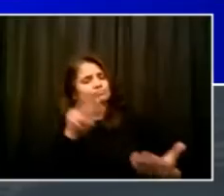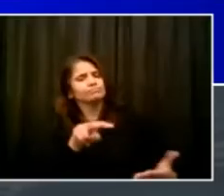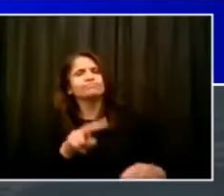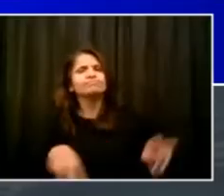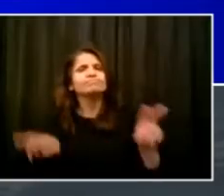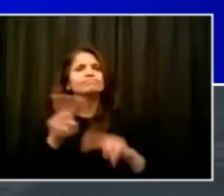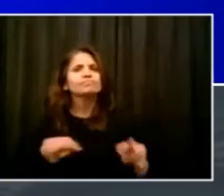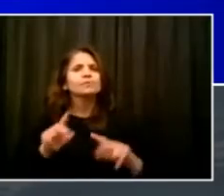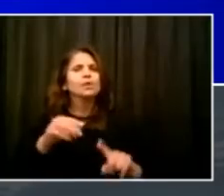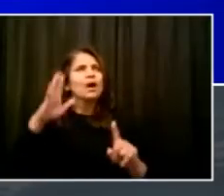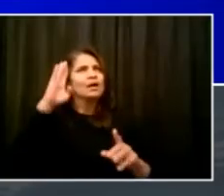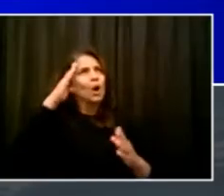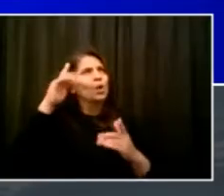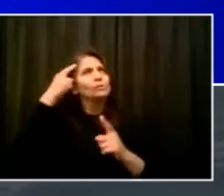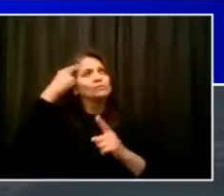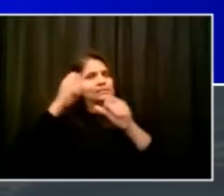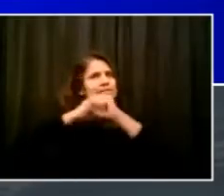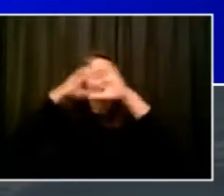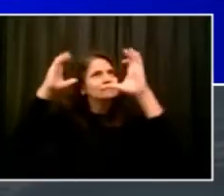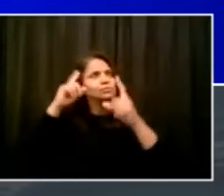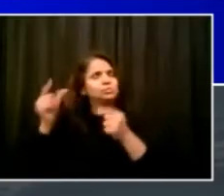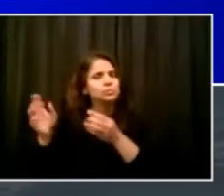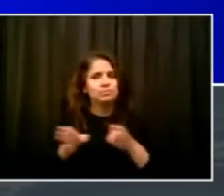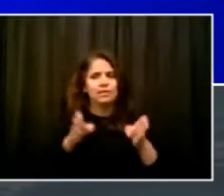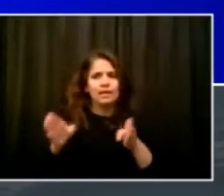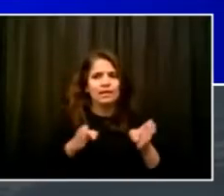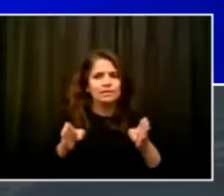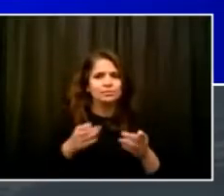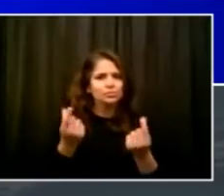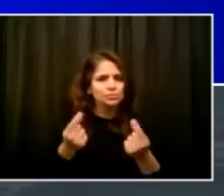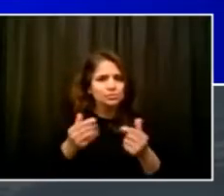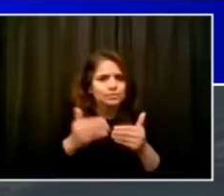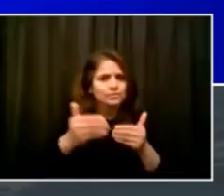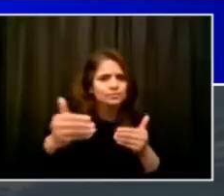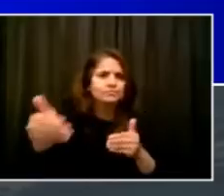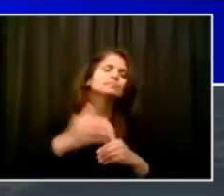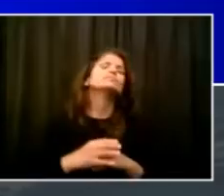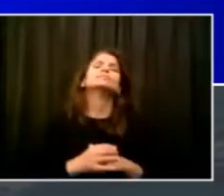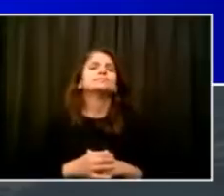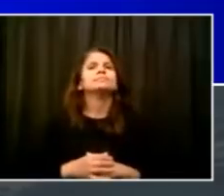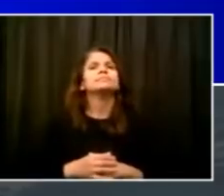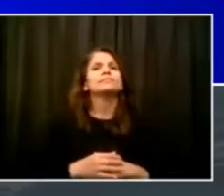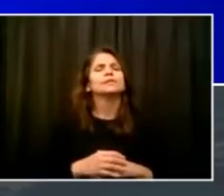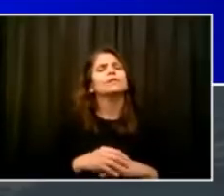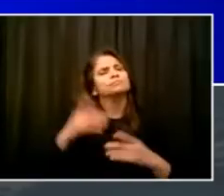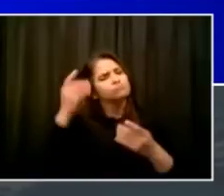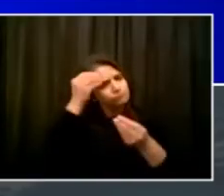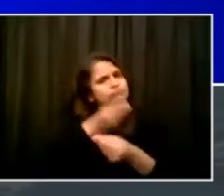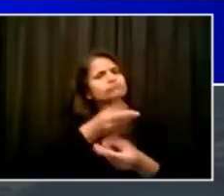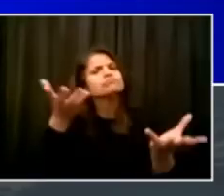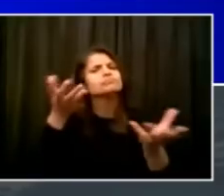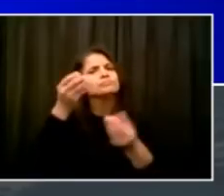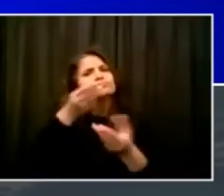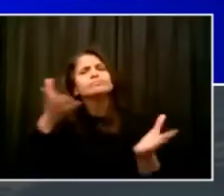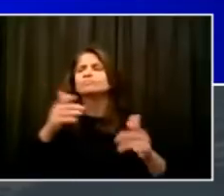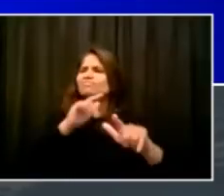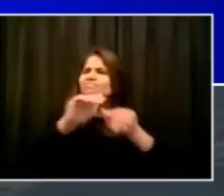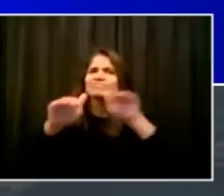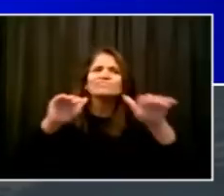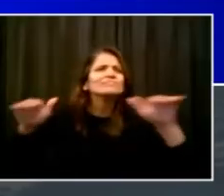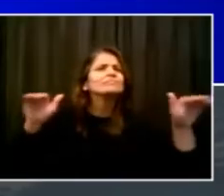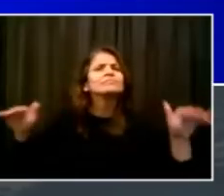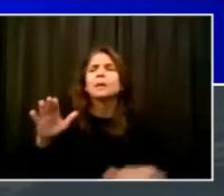the pieces, unfortunately, start to fit together in a way that should cause parents real concern. An unvaccinated child at greater